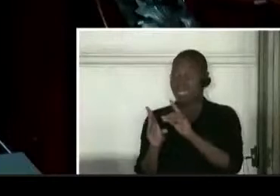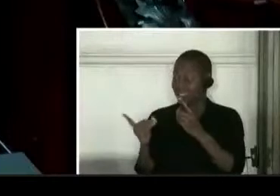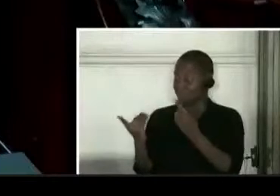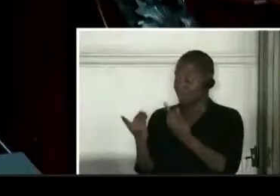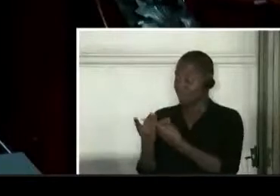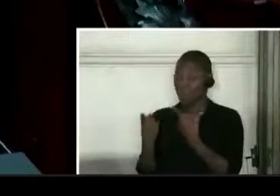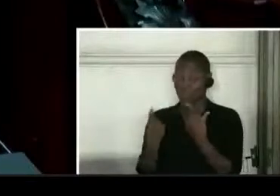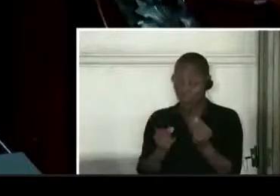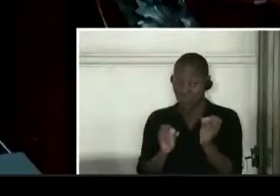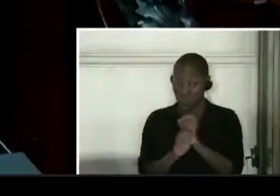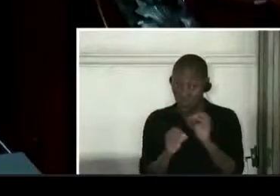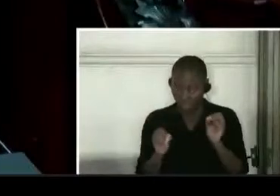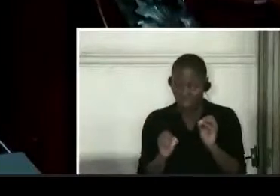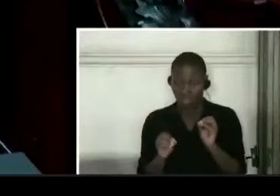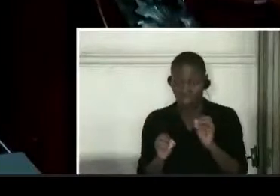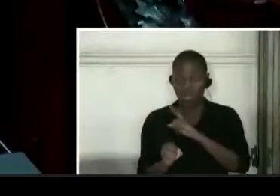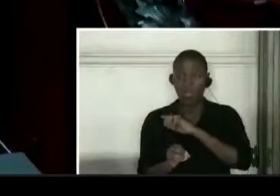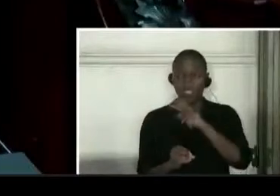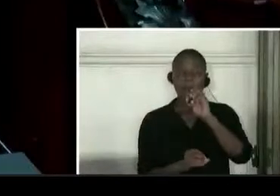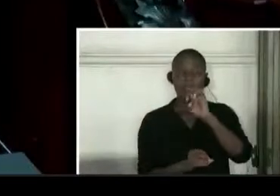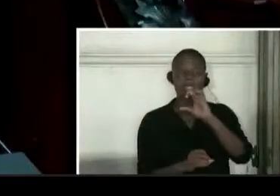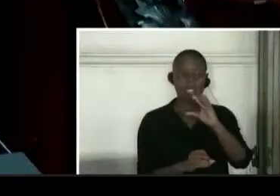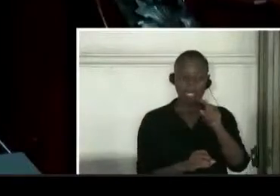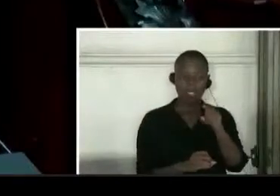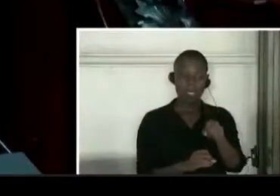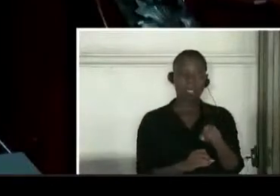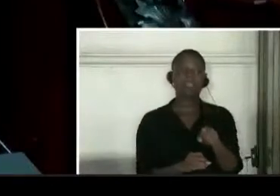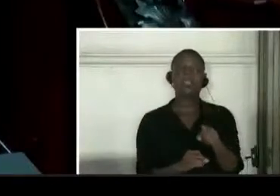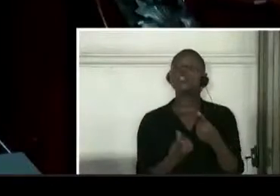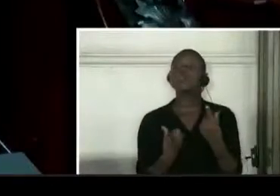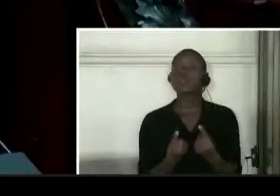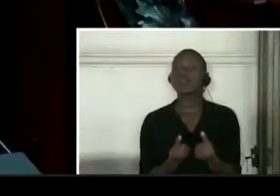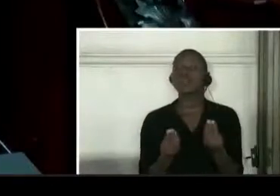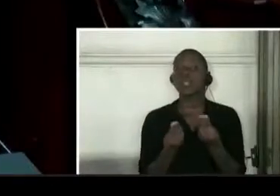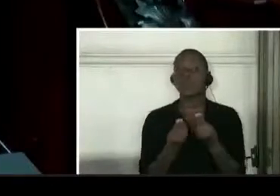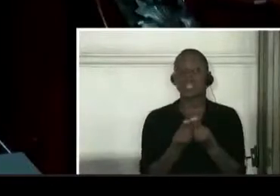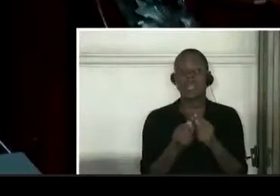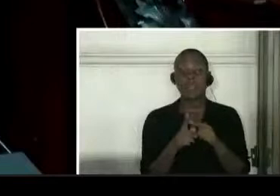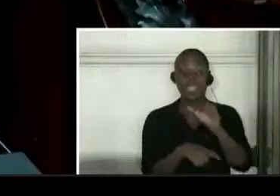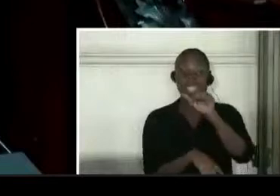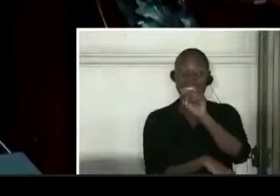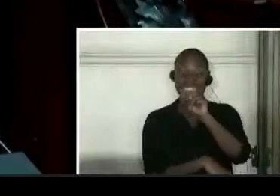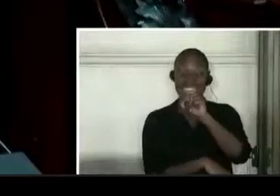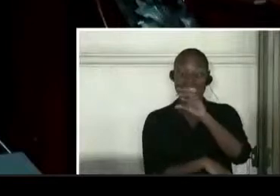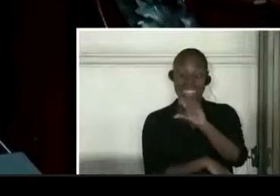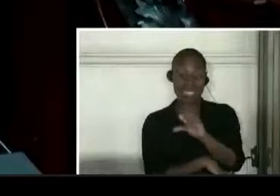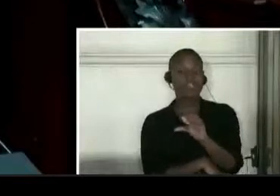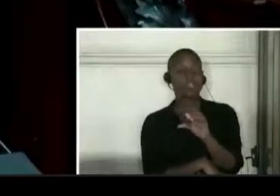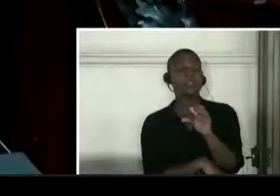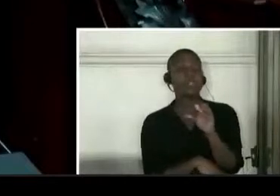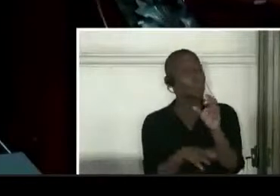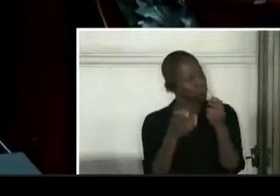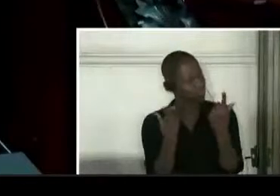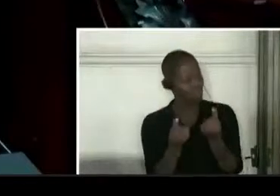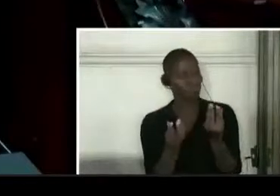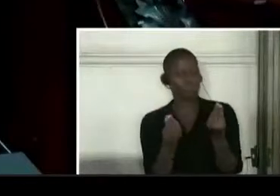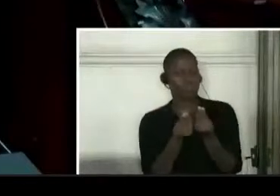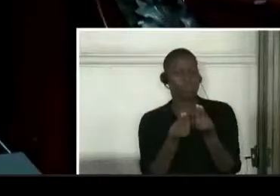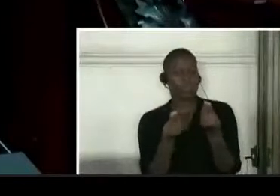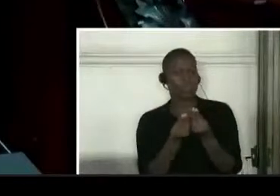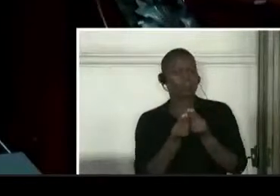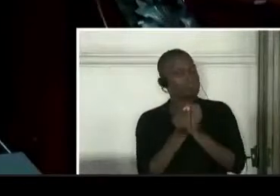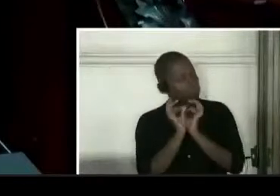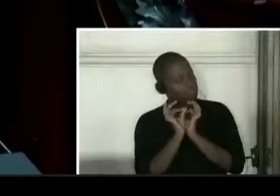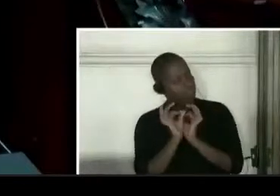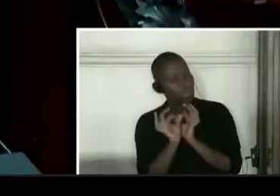Honorable MEC has highlighted the good story that the ANC government has done. Honorable Chair, the